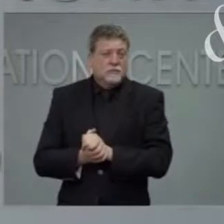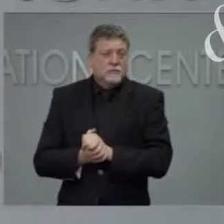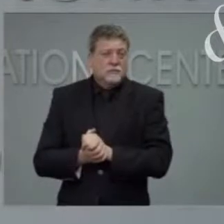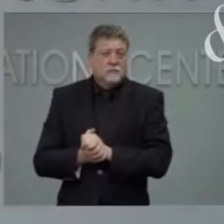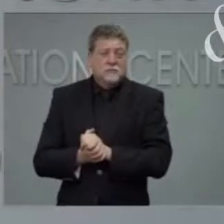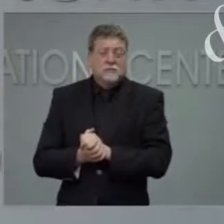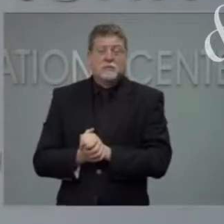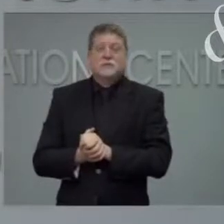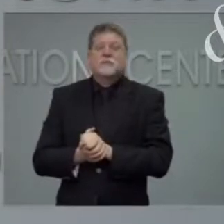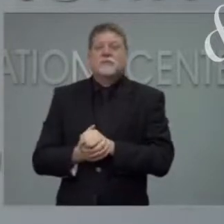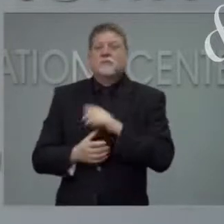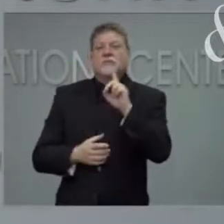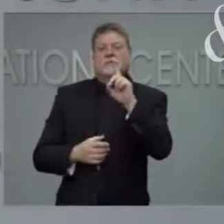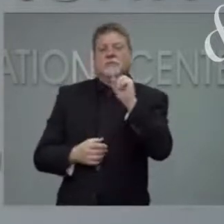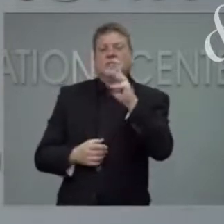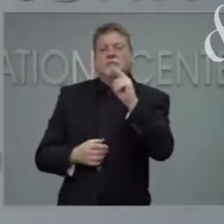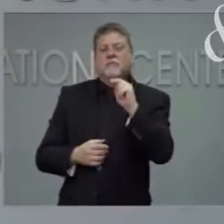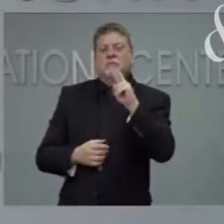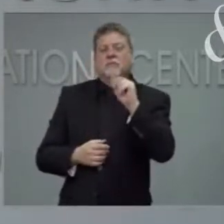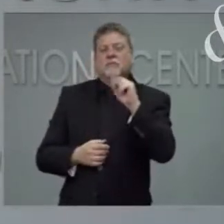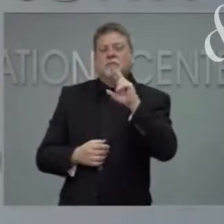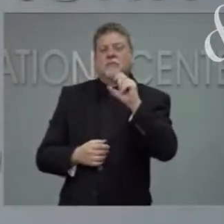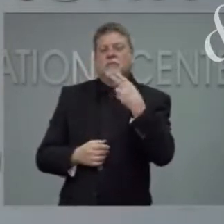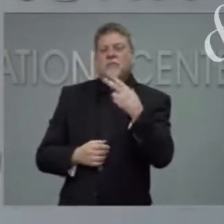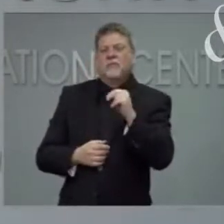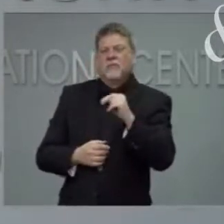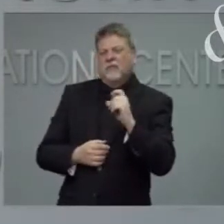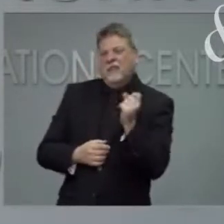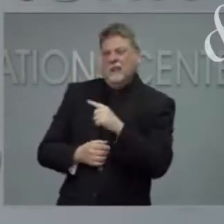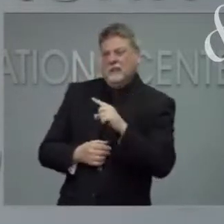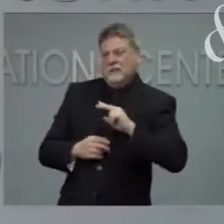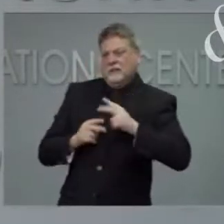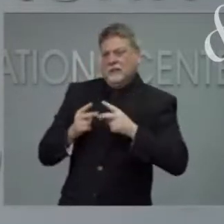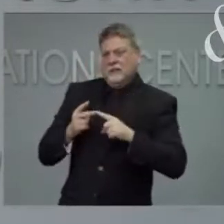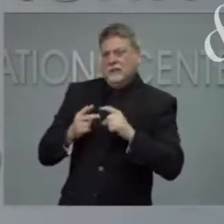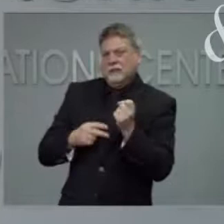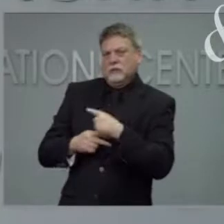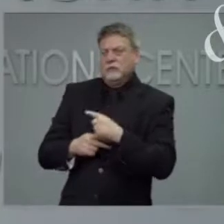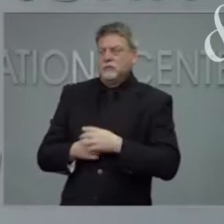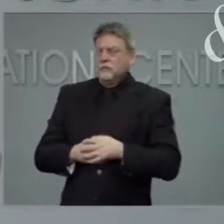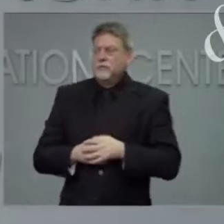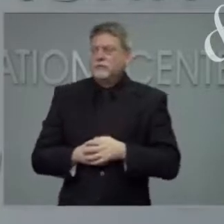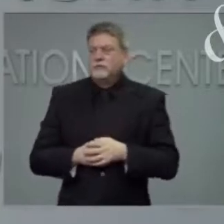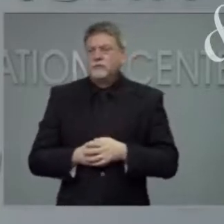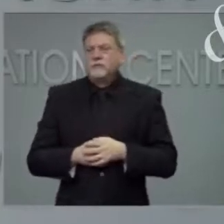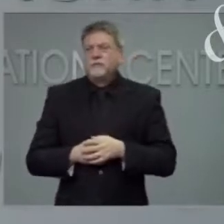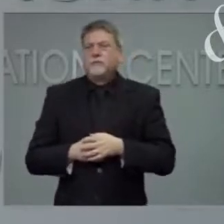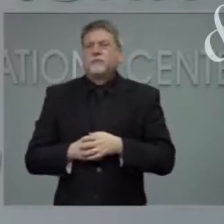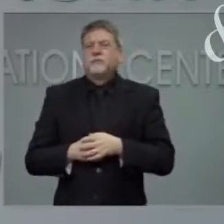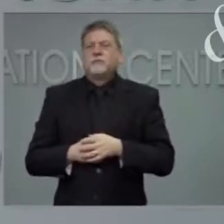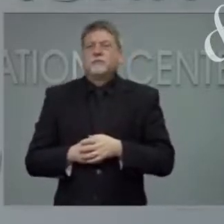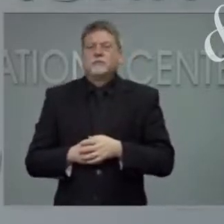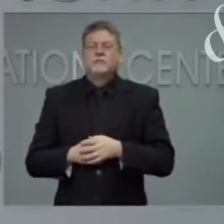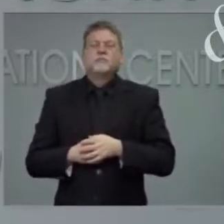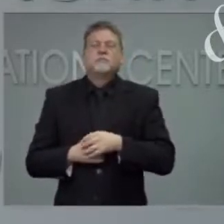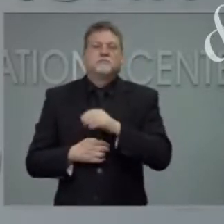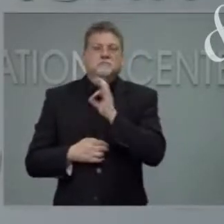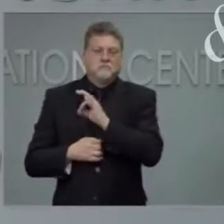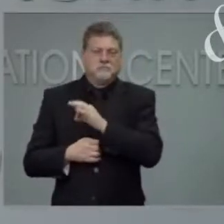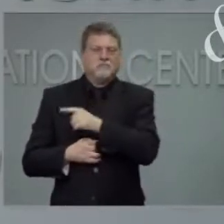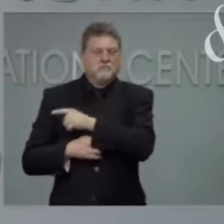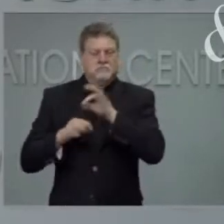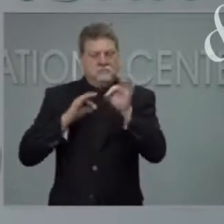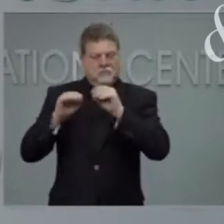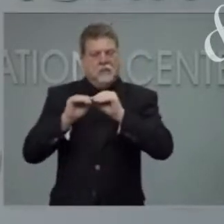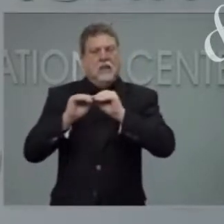We have a follow-up. Dawn Vaughn, News and Observer. Hi, thanks for the follow-up. With all these vaccinations